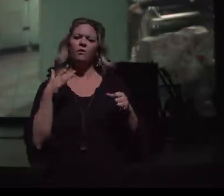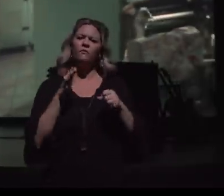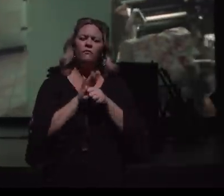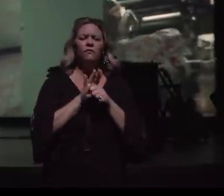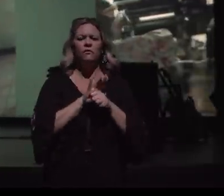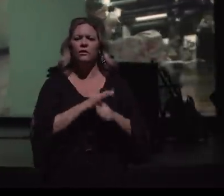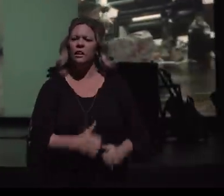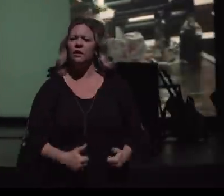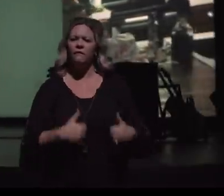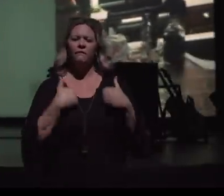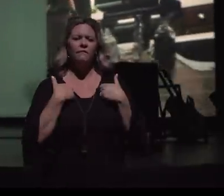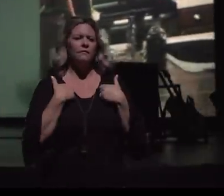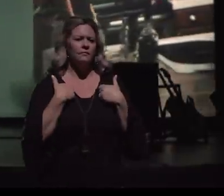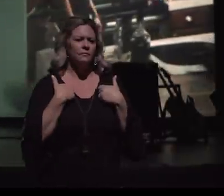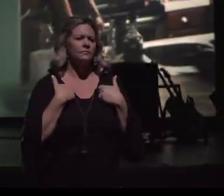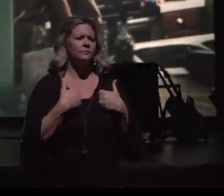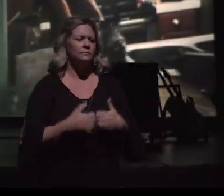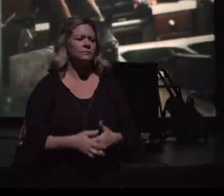and alive.